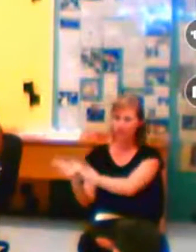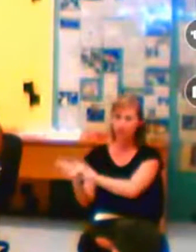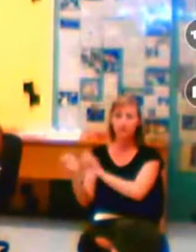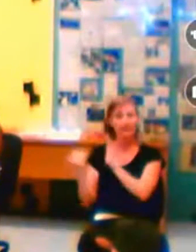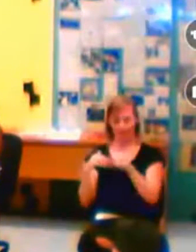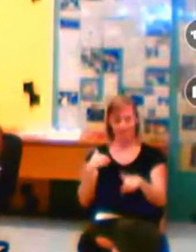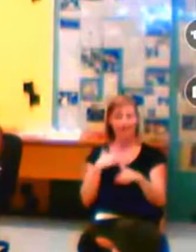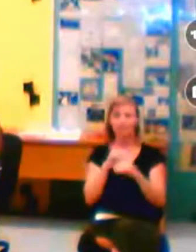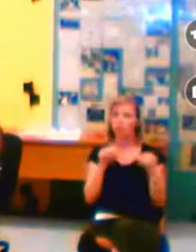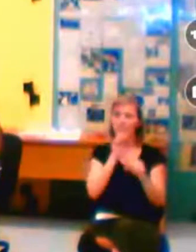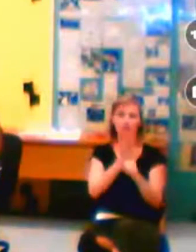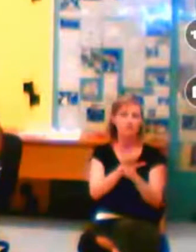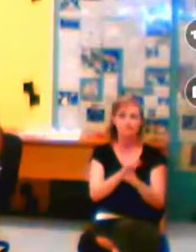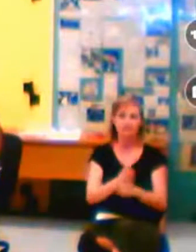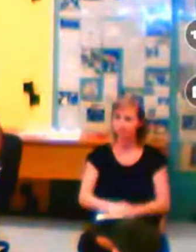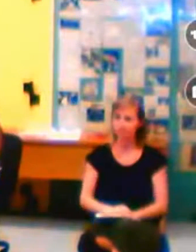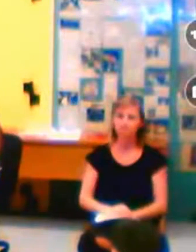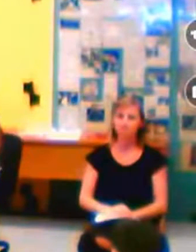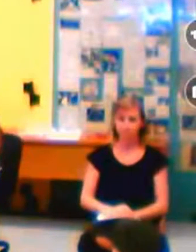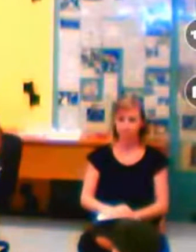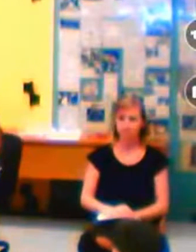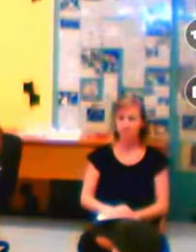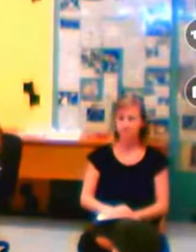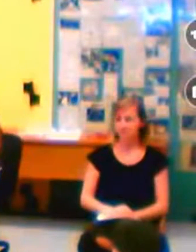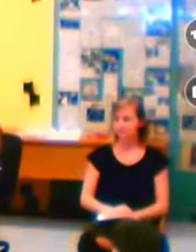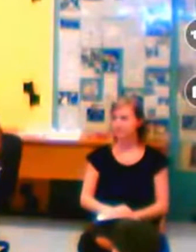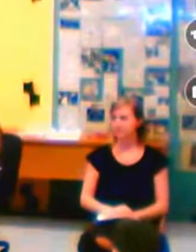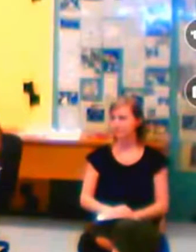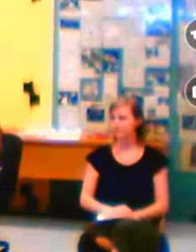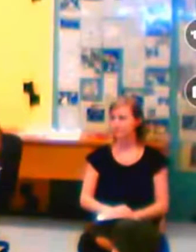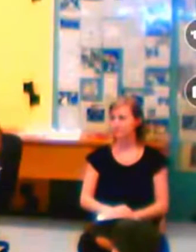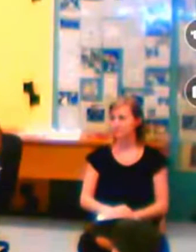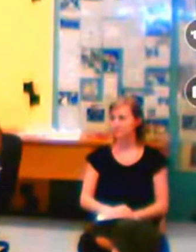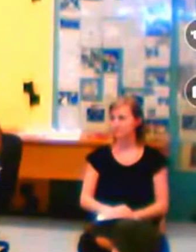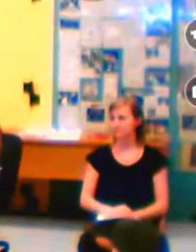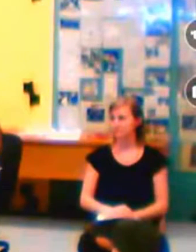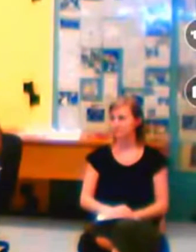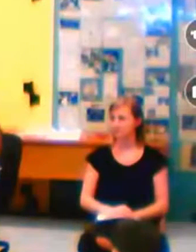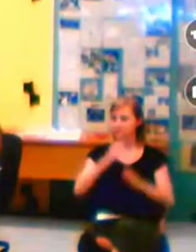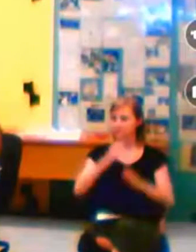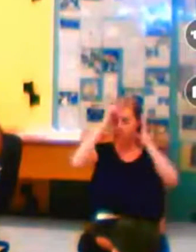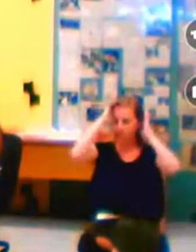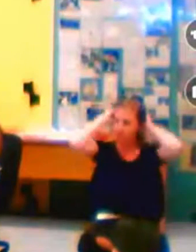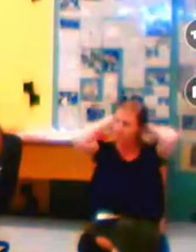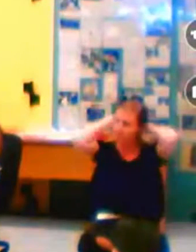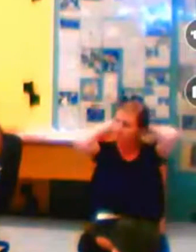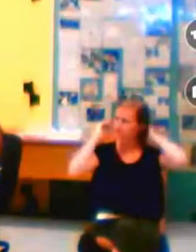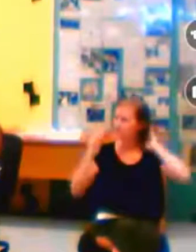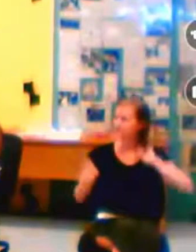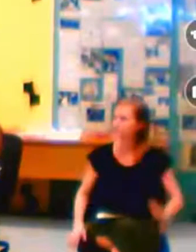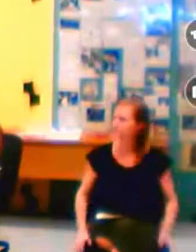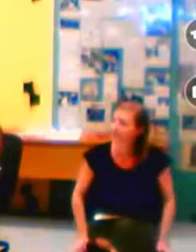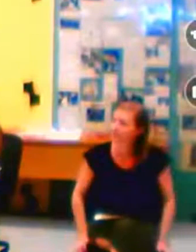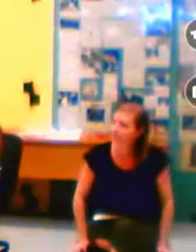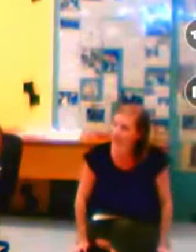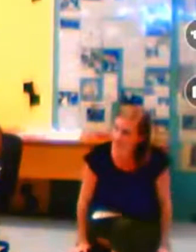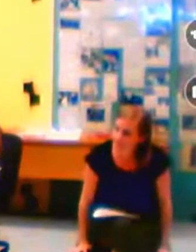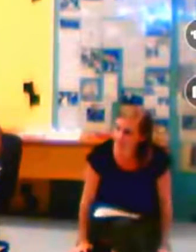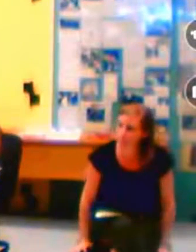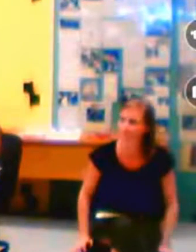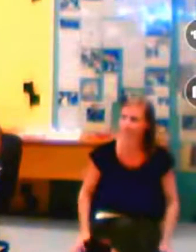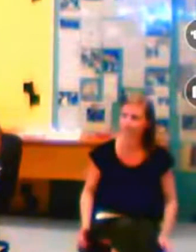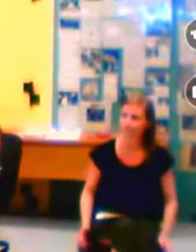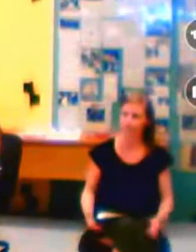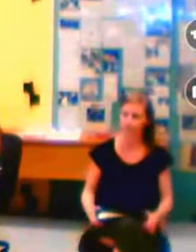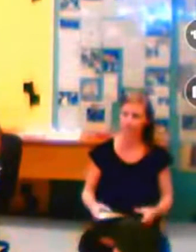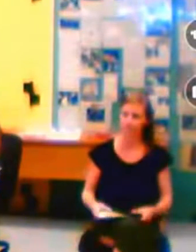has to give a third of its budget to Colorado Care by the constitutional amendment, it's likely the statutes will be changed. So again, there's